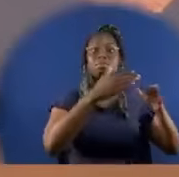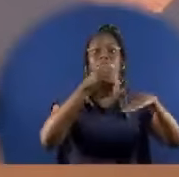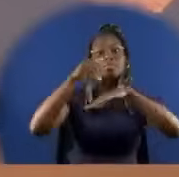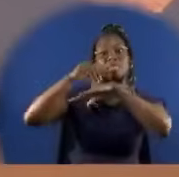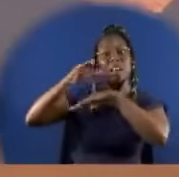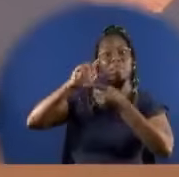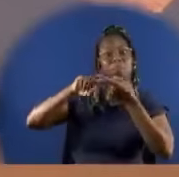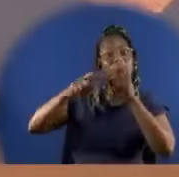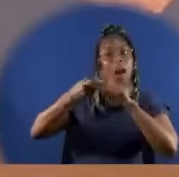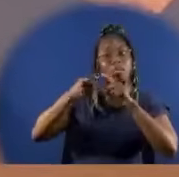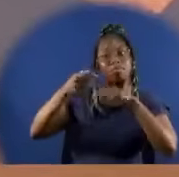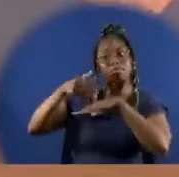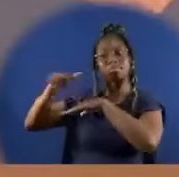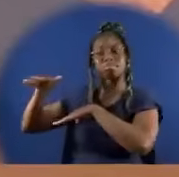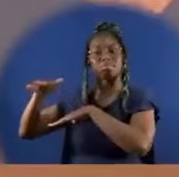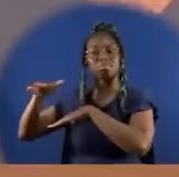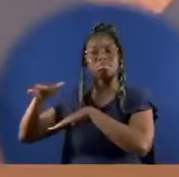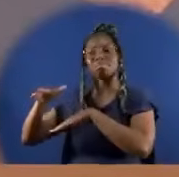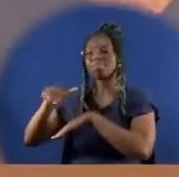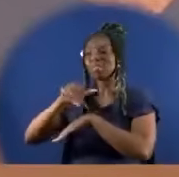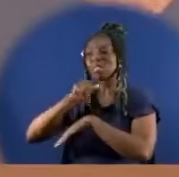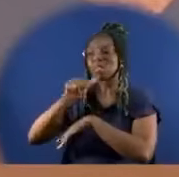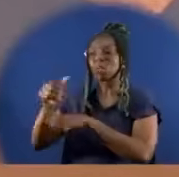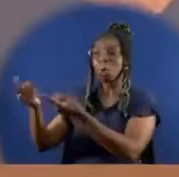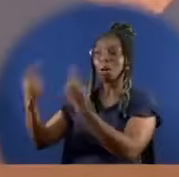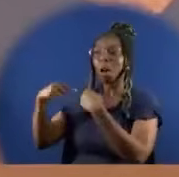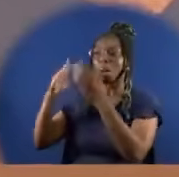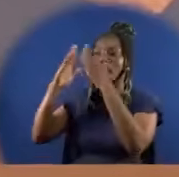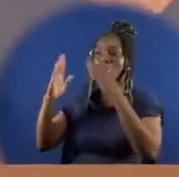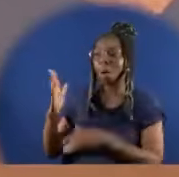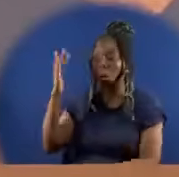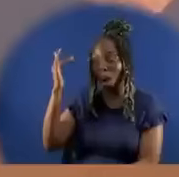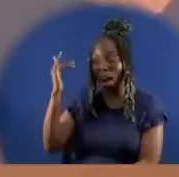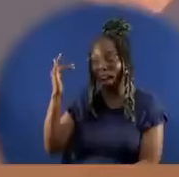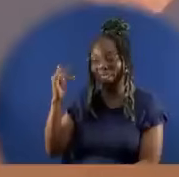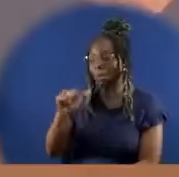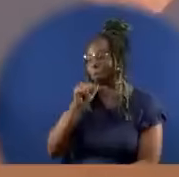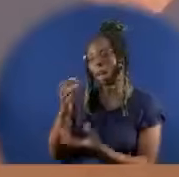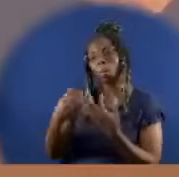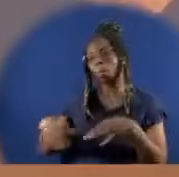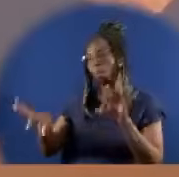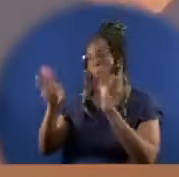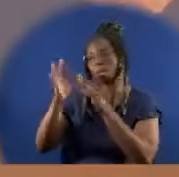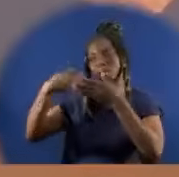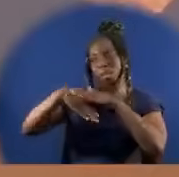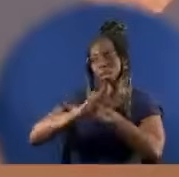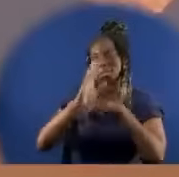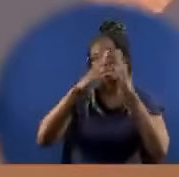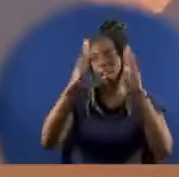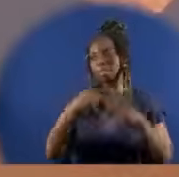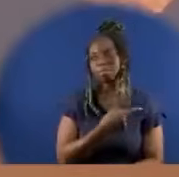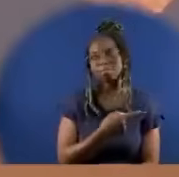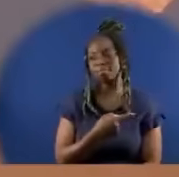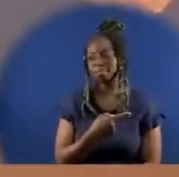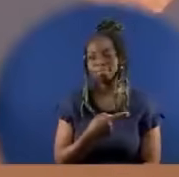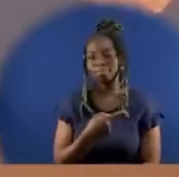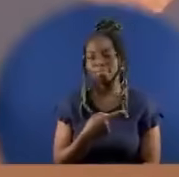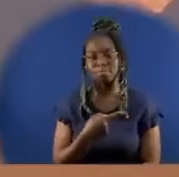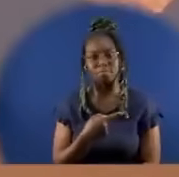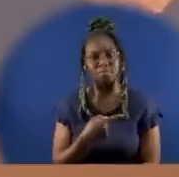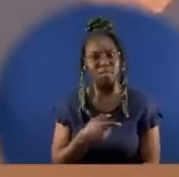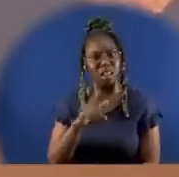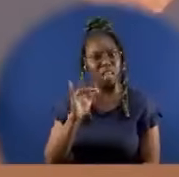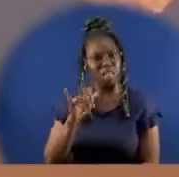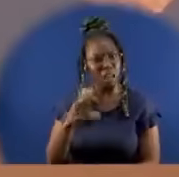Jesus, don't come to my house because I'm not worthy for you to come inside my house. And this is intriguing to